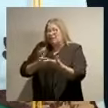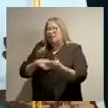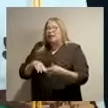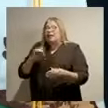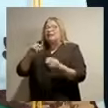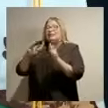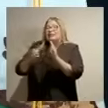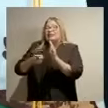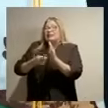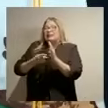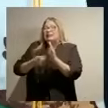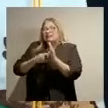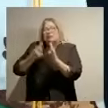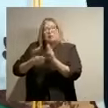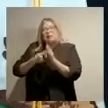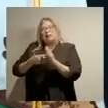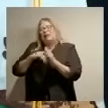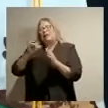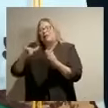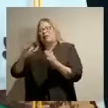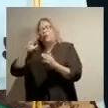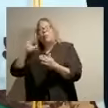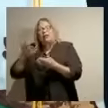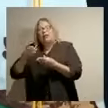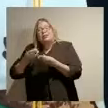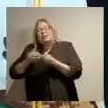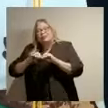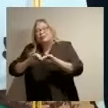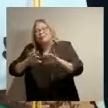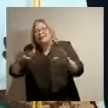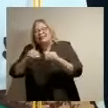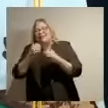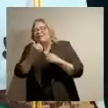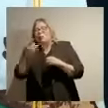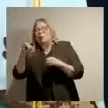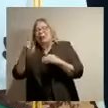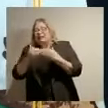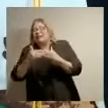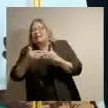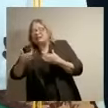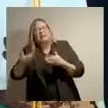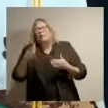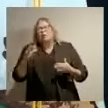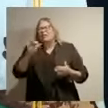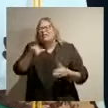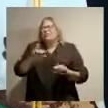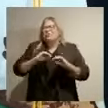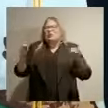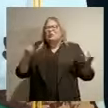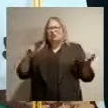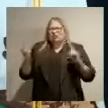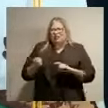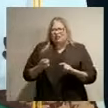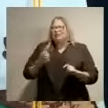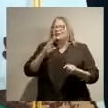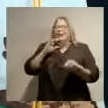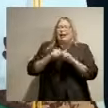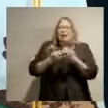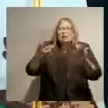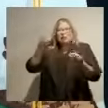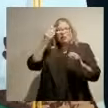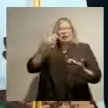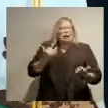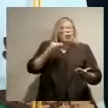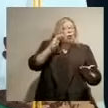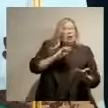sometimes that rolls out over a number of days. So there's not a change in terms of the amount of information that's being